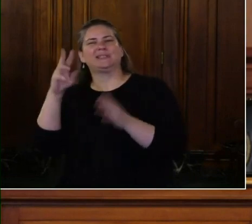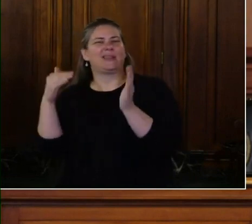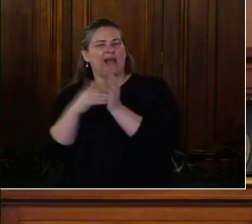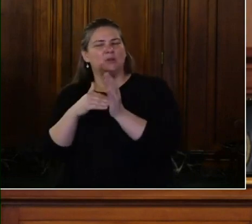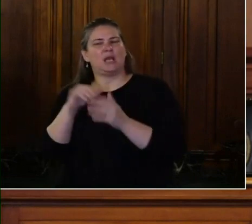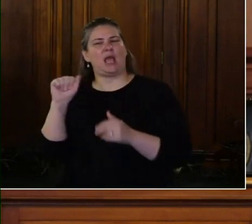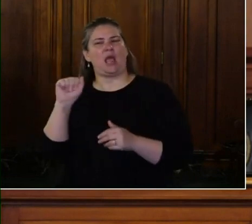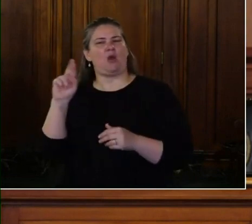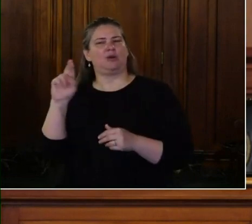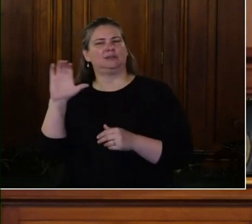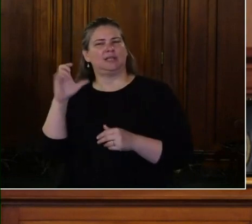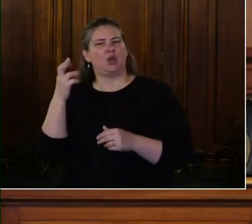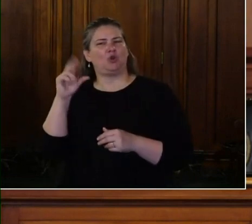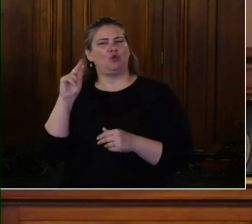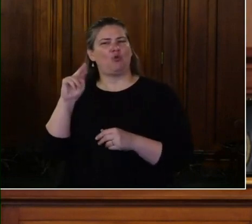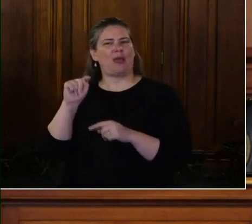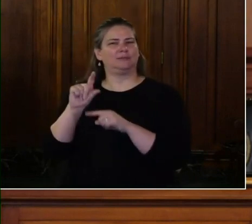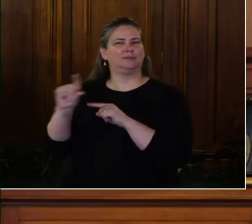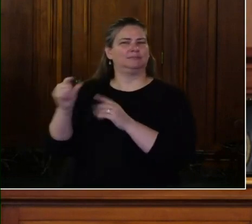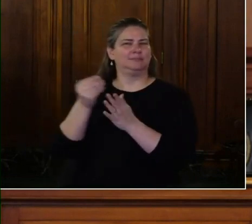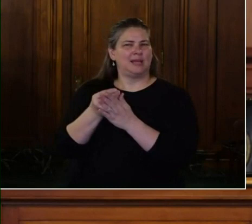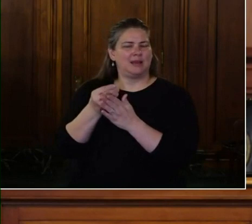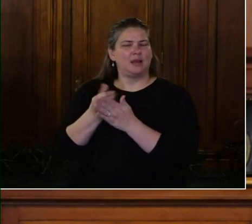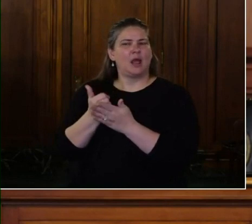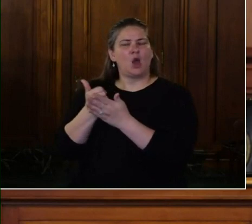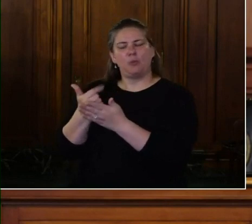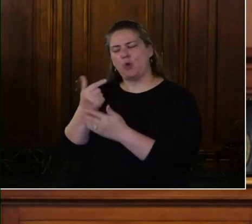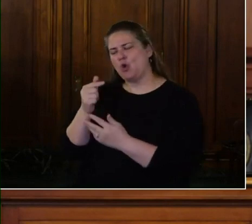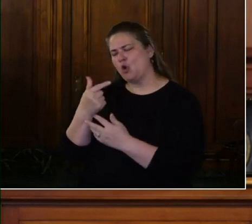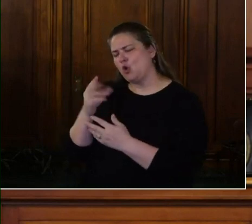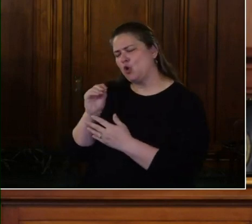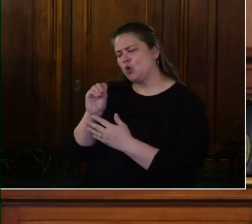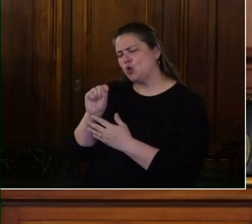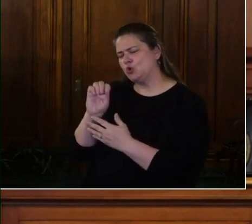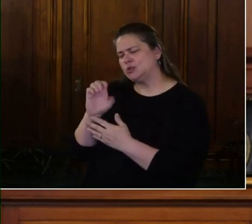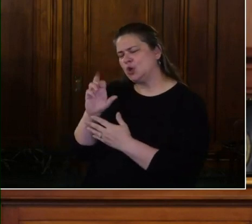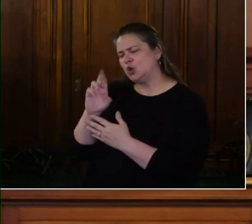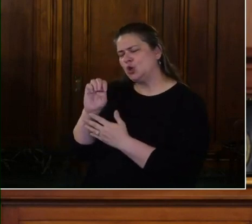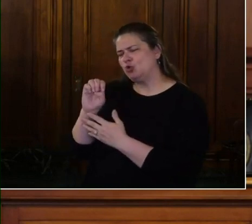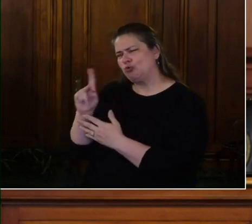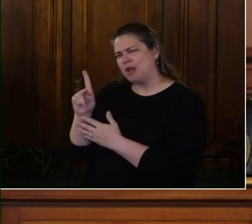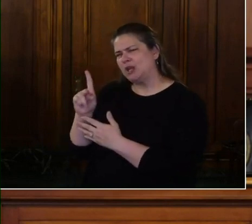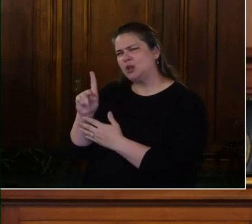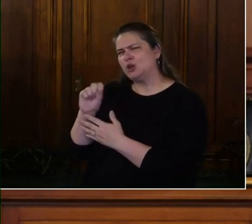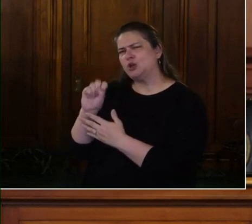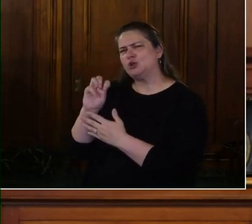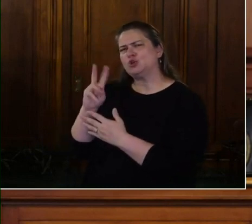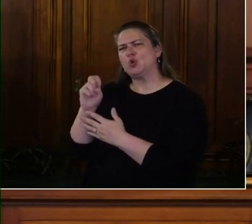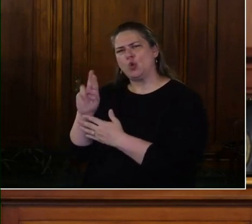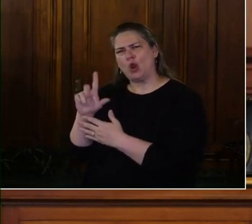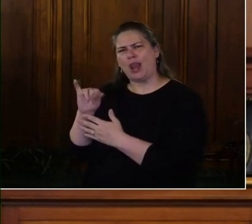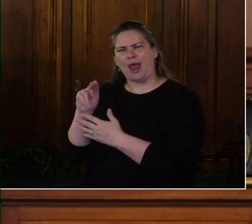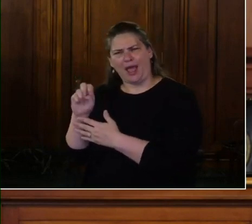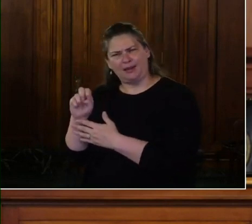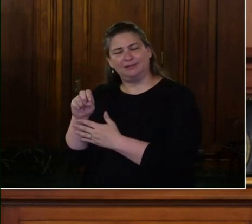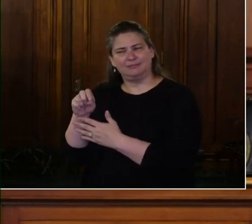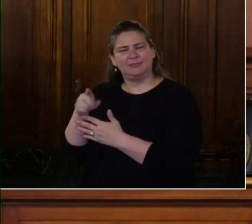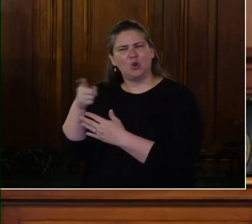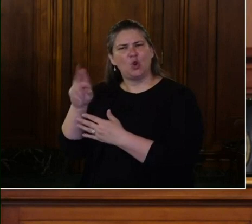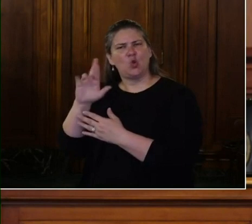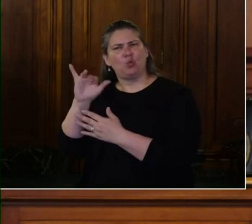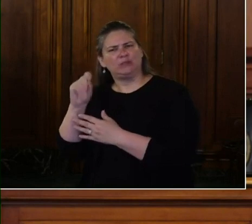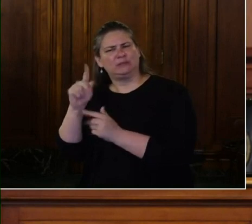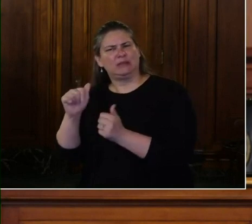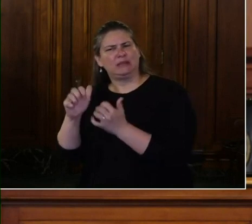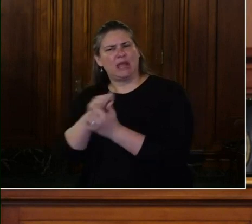$126,000 ARC grant to help the Goose Creek sewer line, which is exposed and at risk of damage, so that it can provide